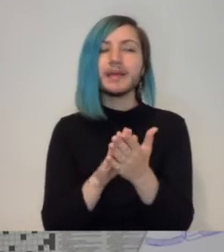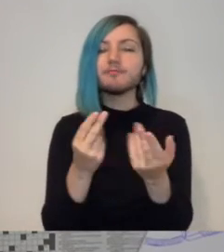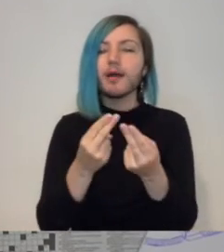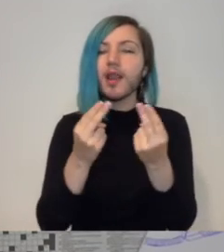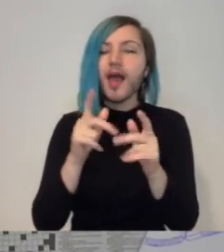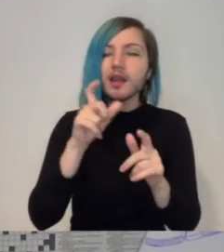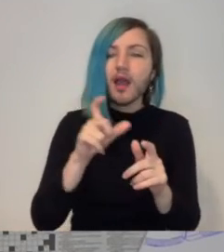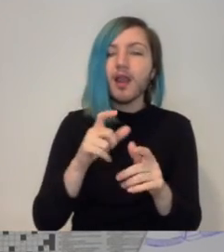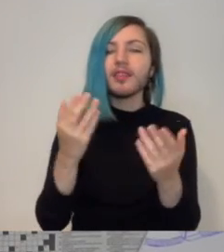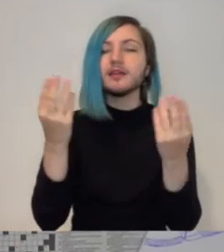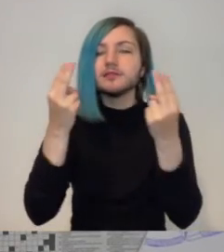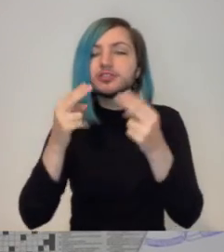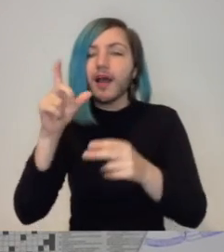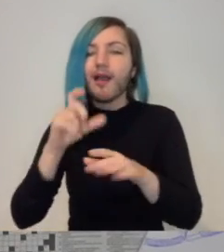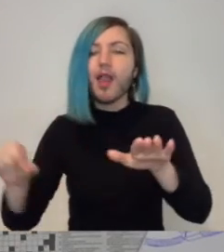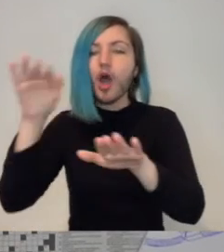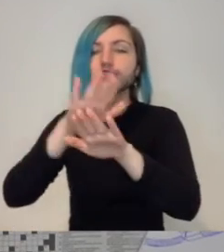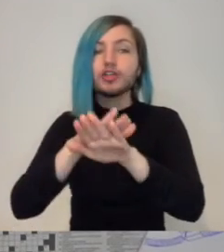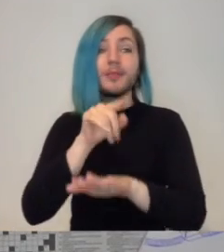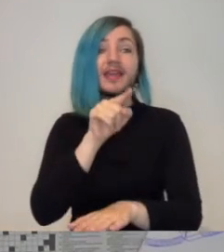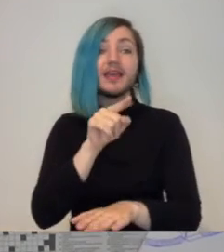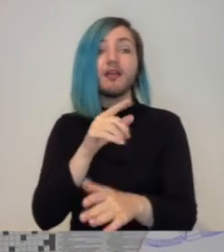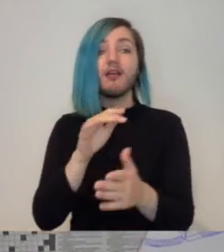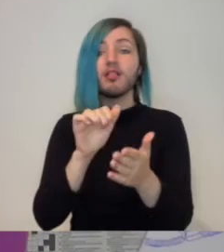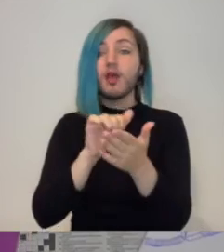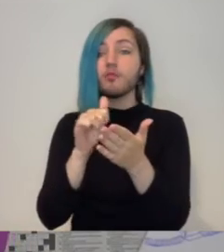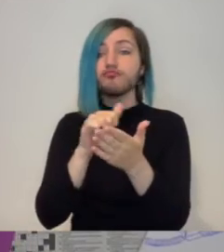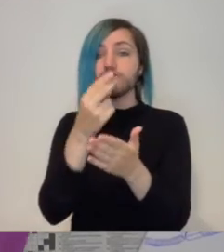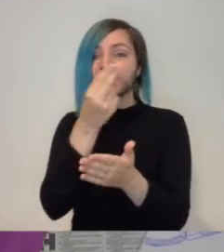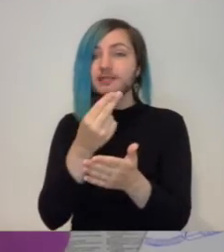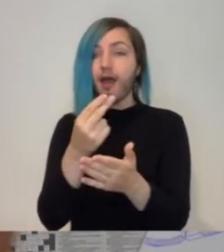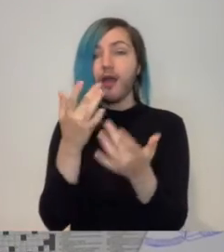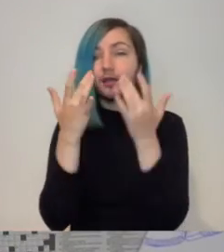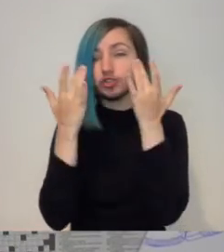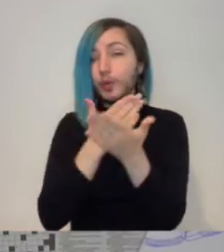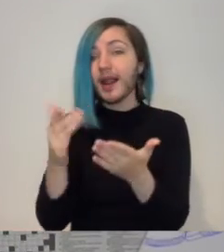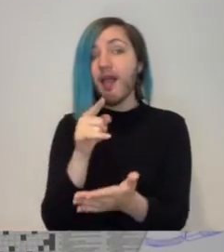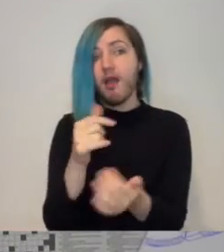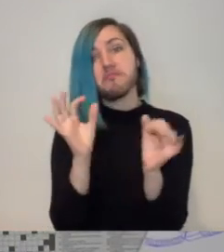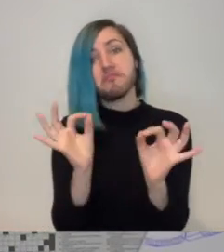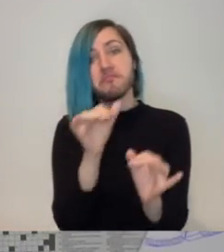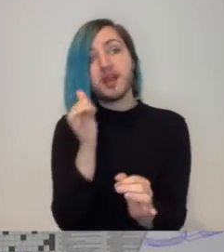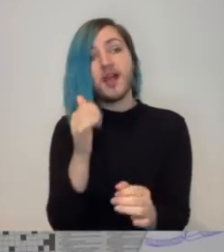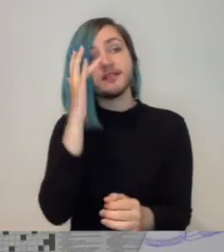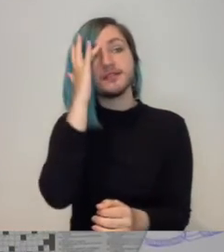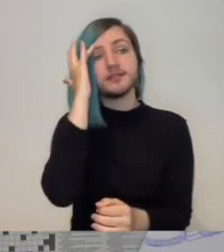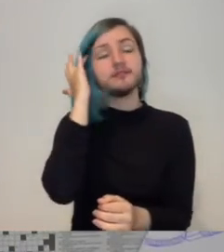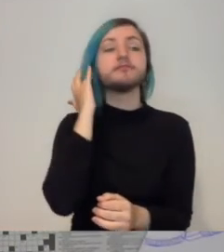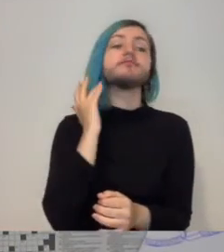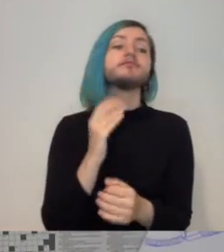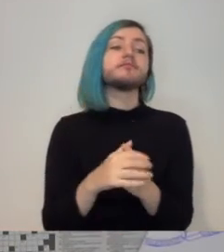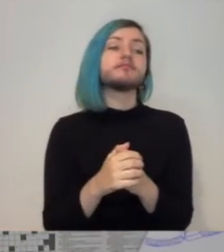colour and a darker colour on top, with this one the print showed a bit better, which was nice. And have